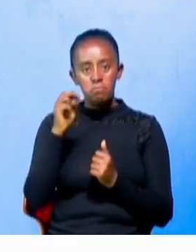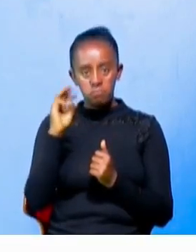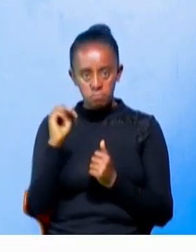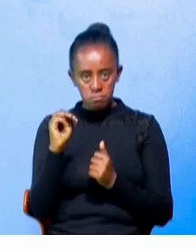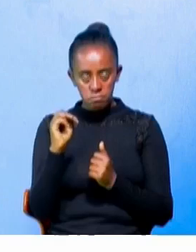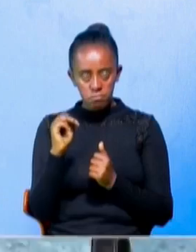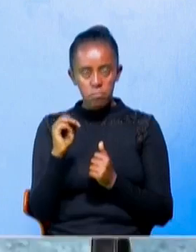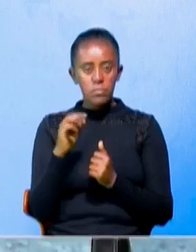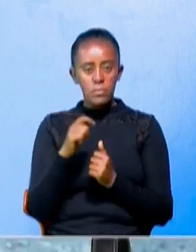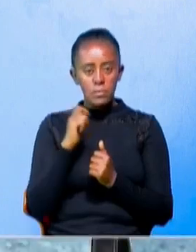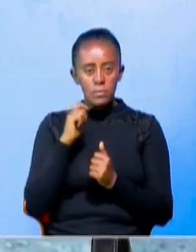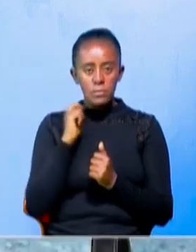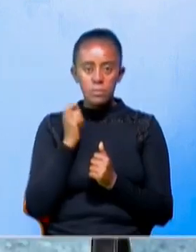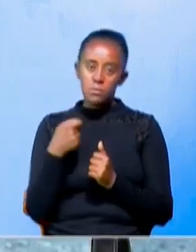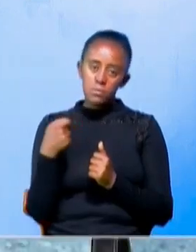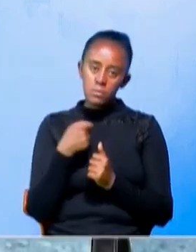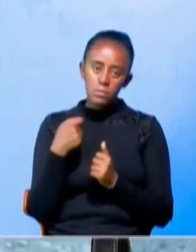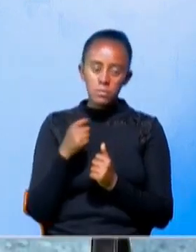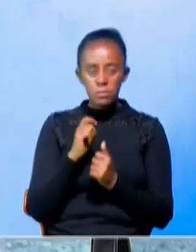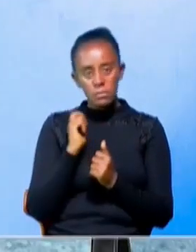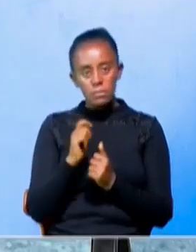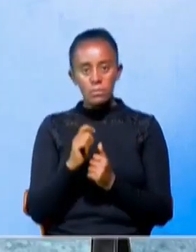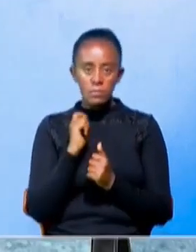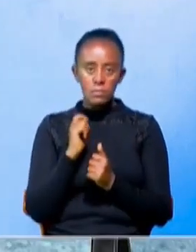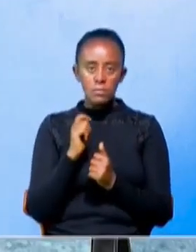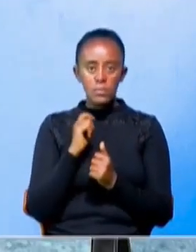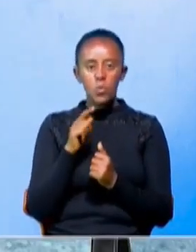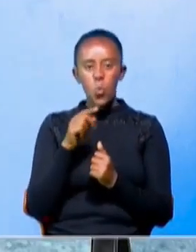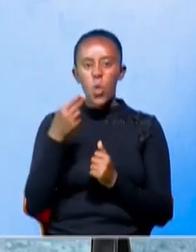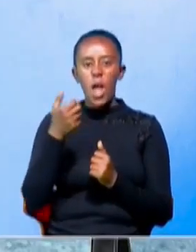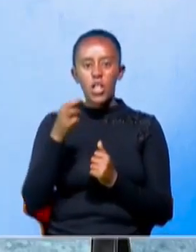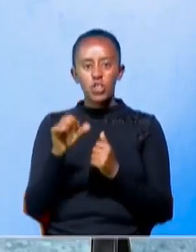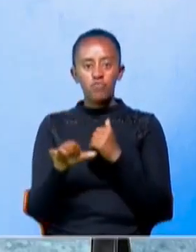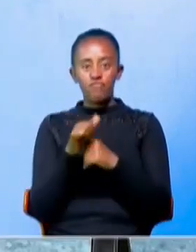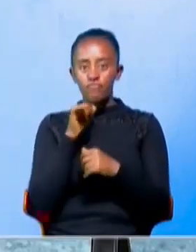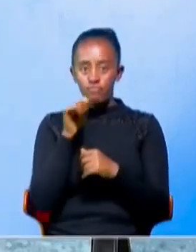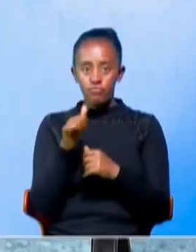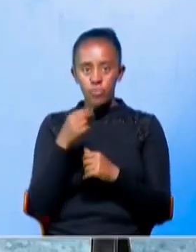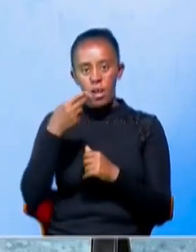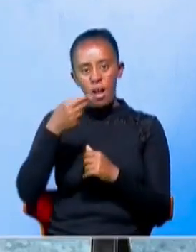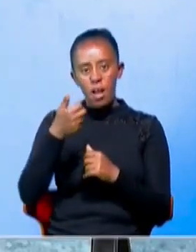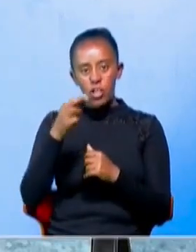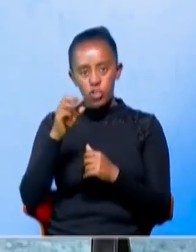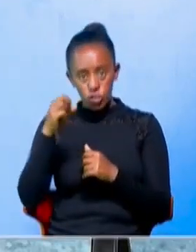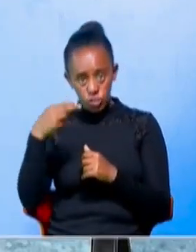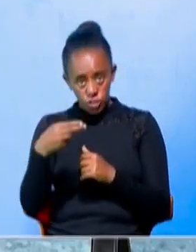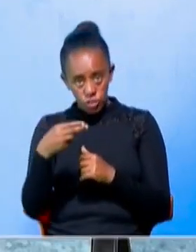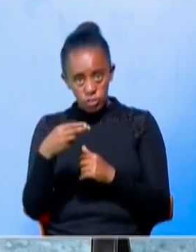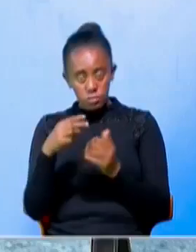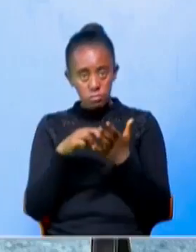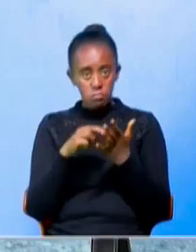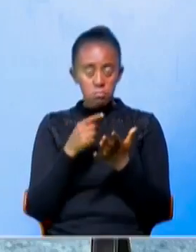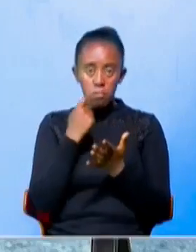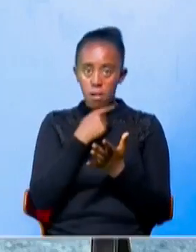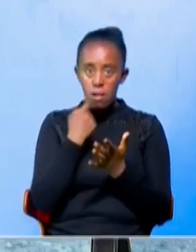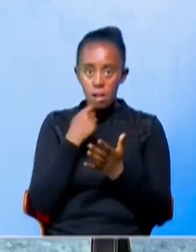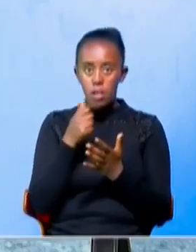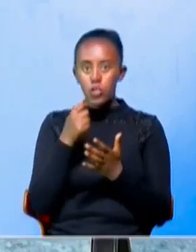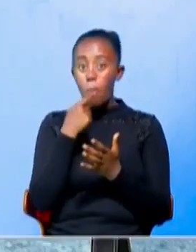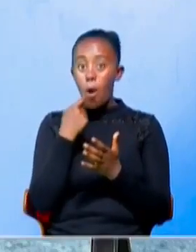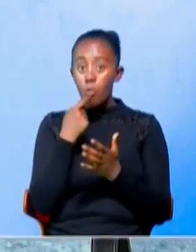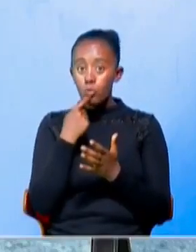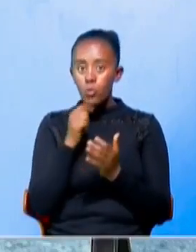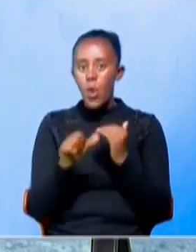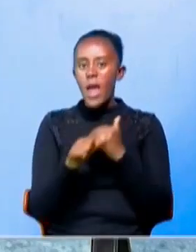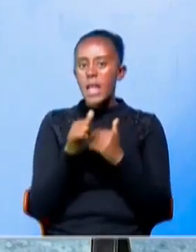While you are brushing, please, don't charge it. Harsh. A harsh mouthwash hurts your